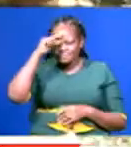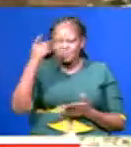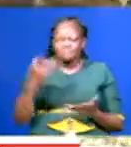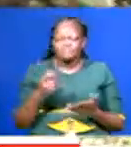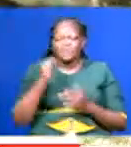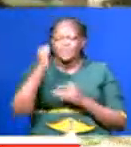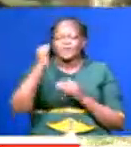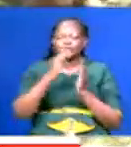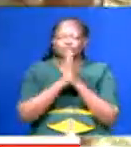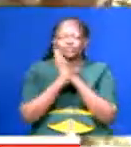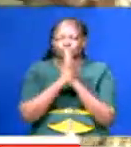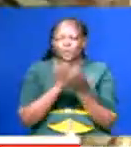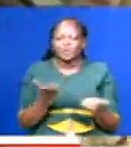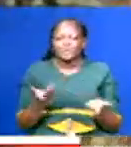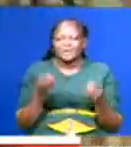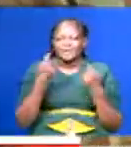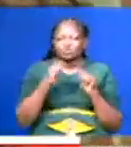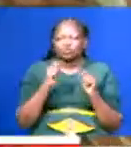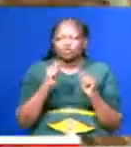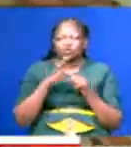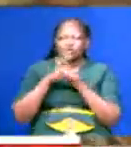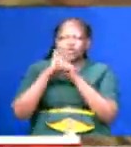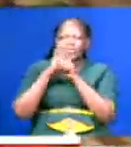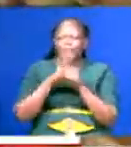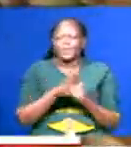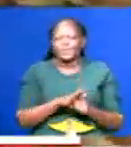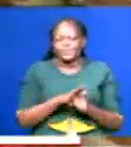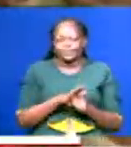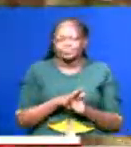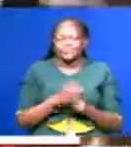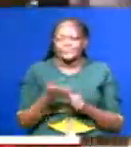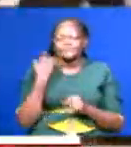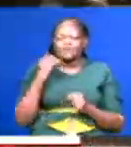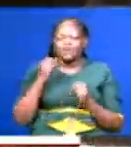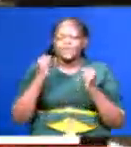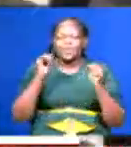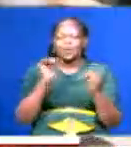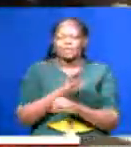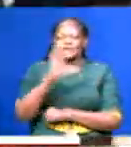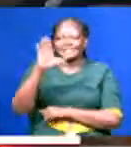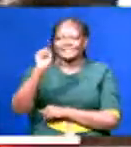narrative by trying to humiliate the former powerful cabinet secretary.